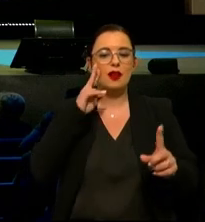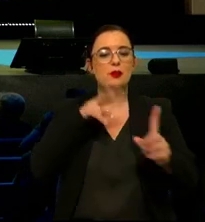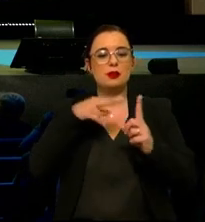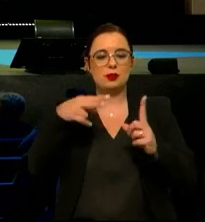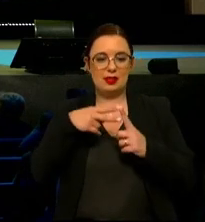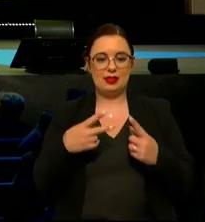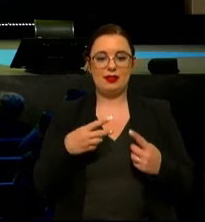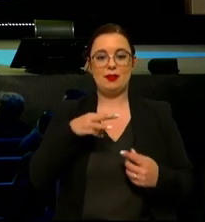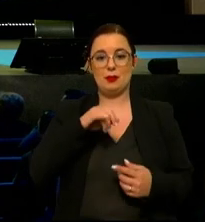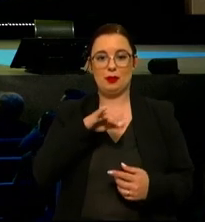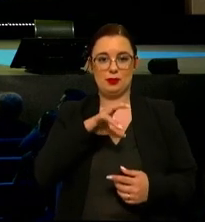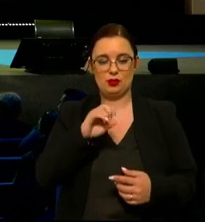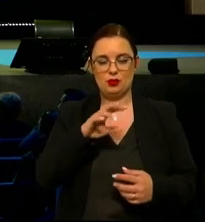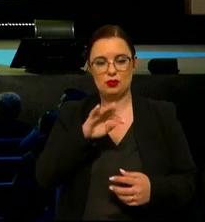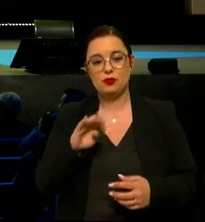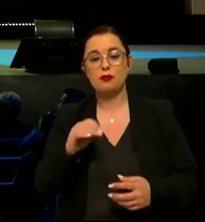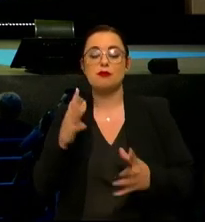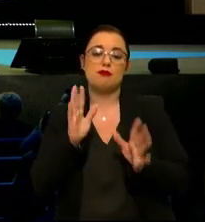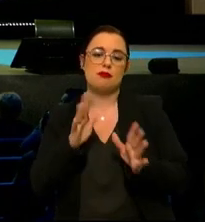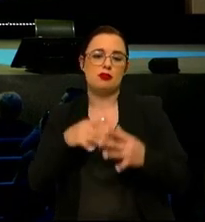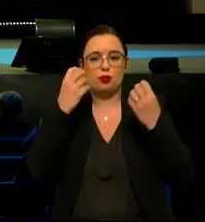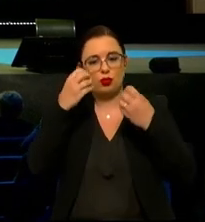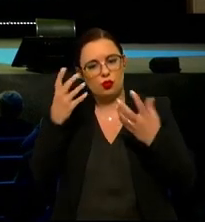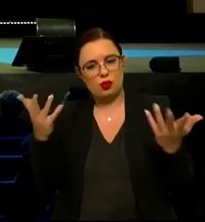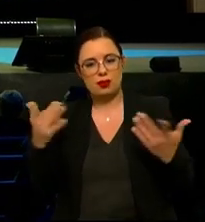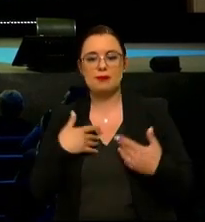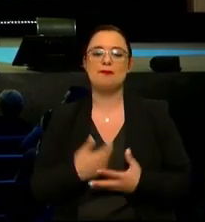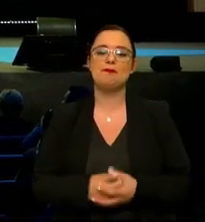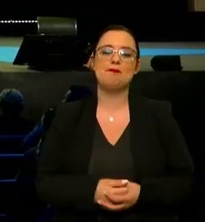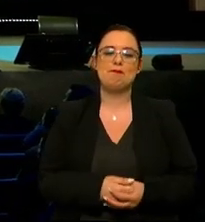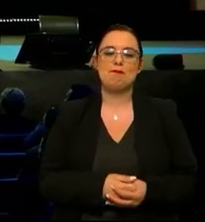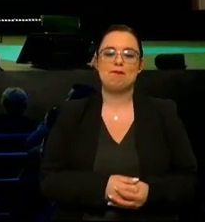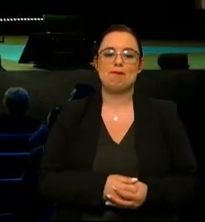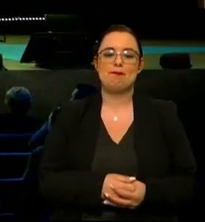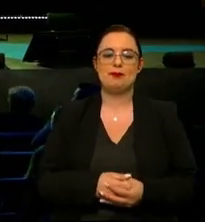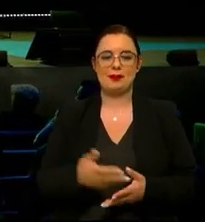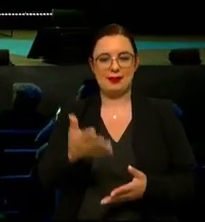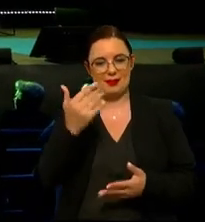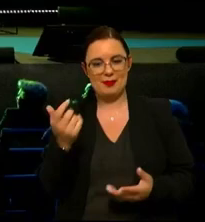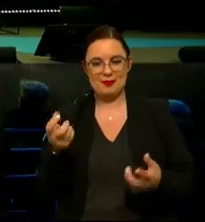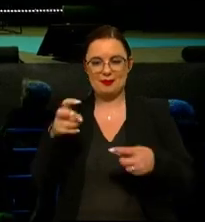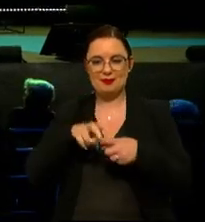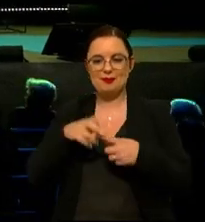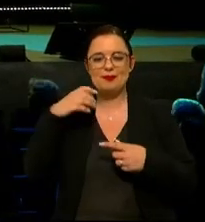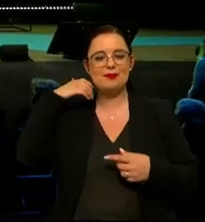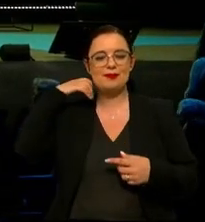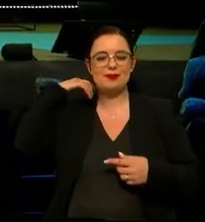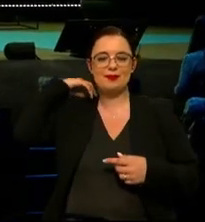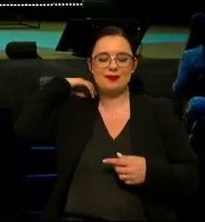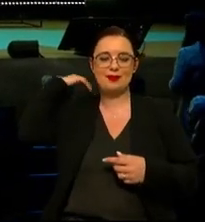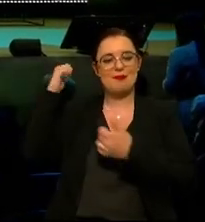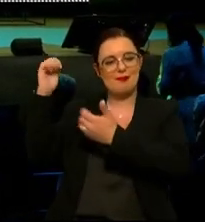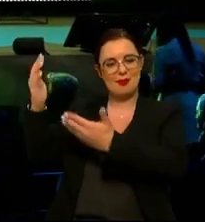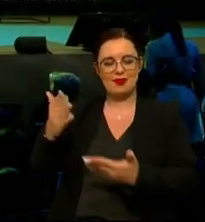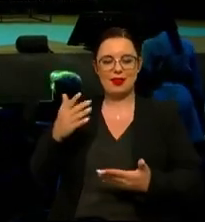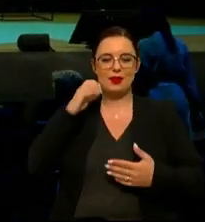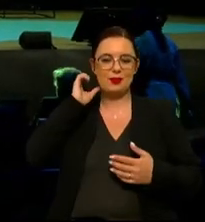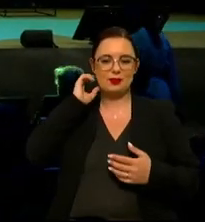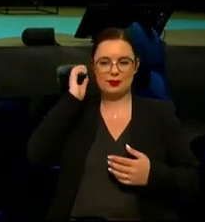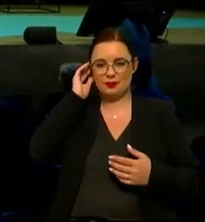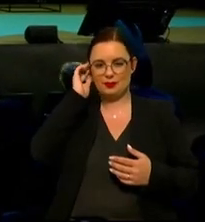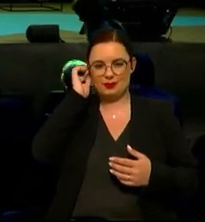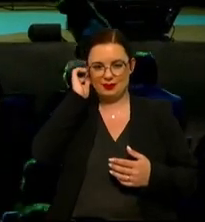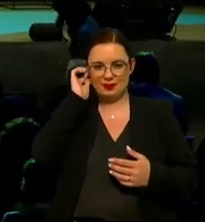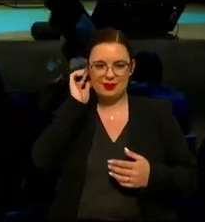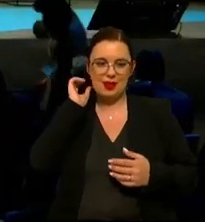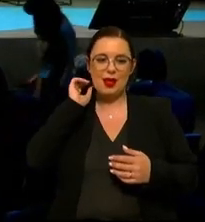Data Analytics and AI from Google. Puede? Sim. Welcome. Boa tarde.